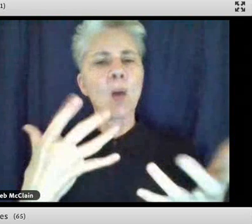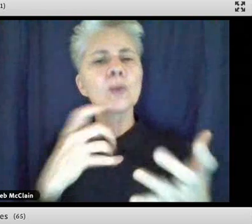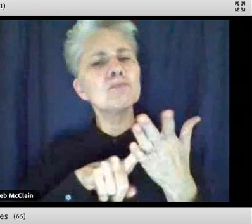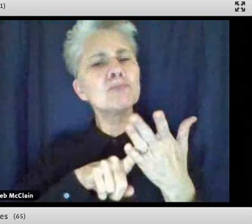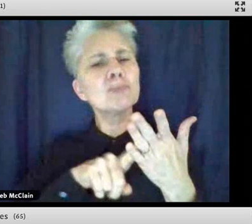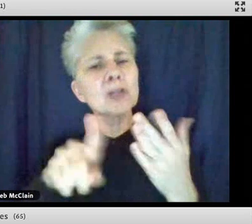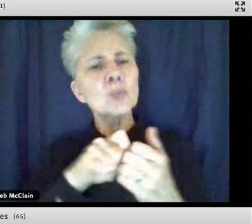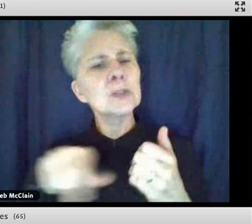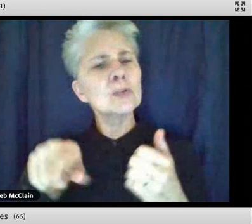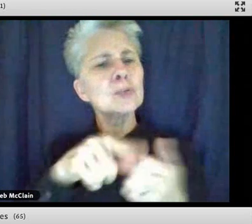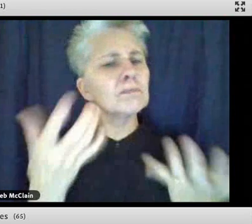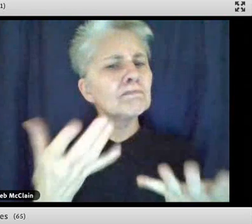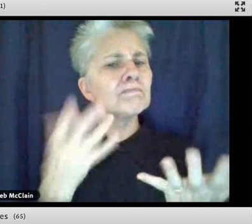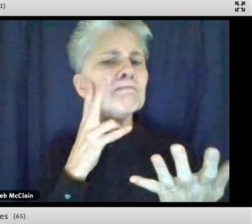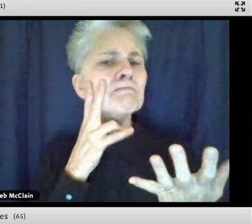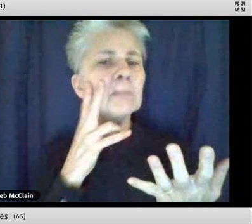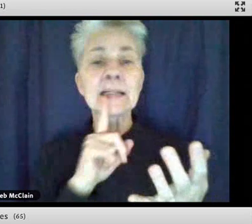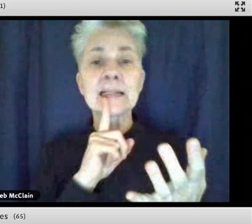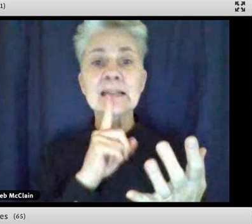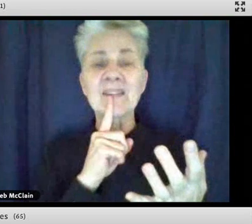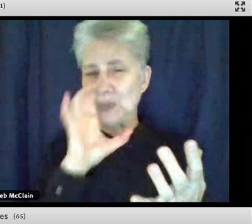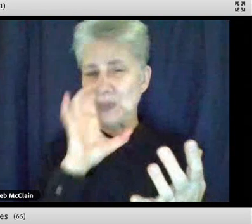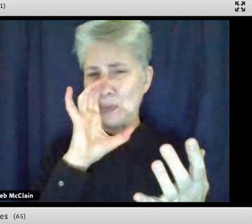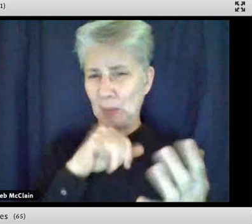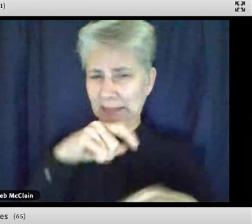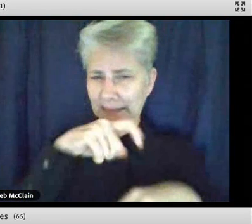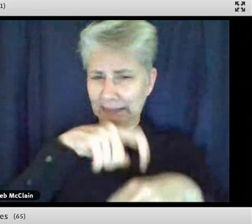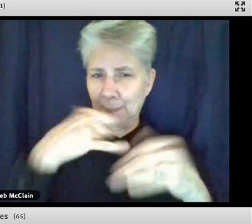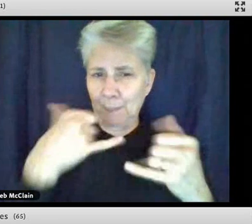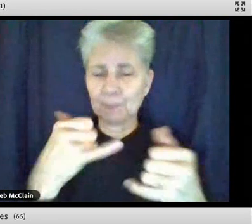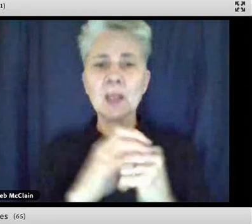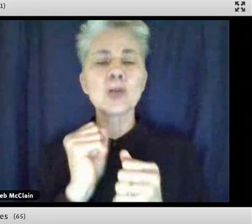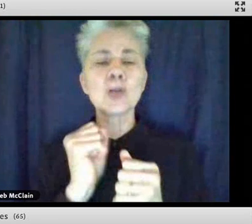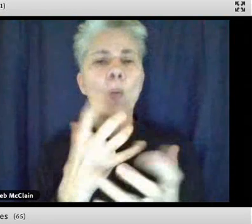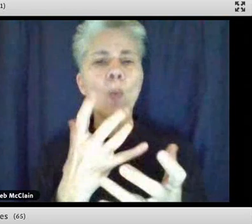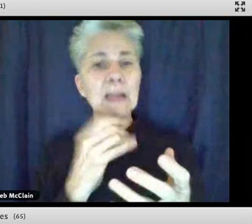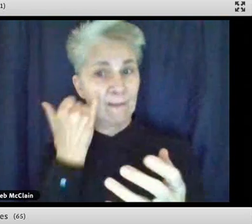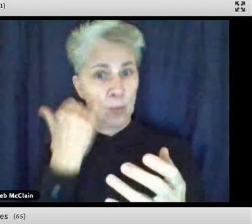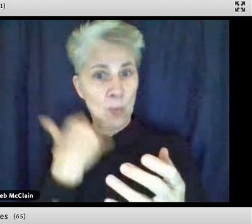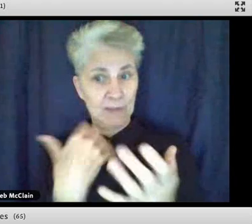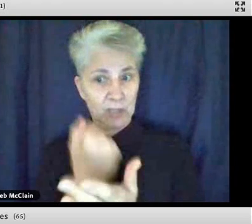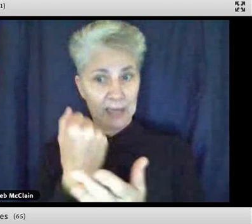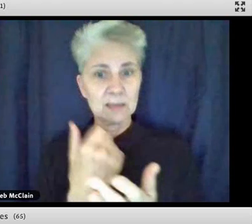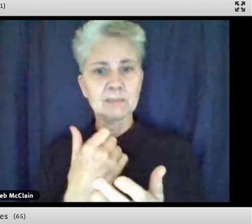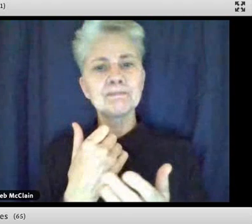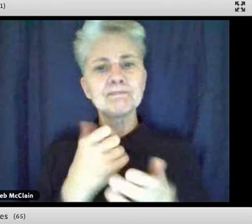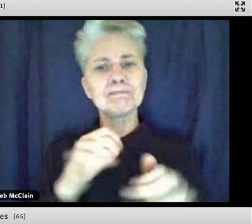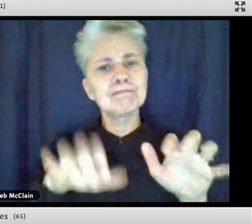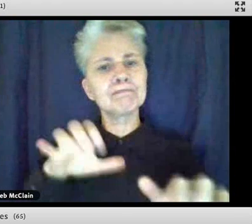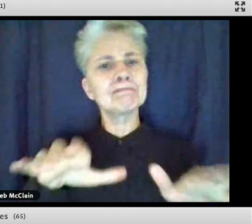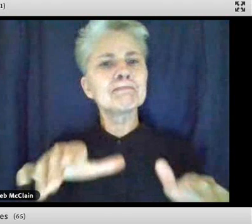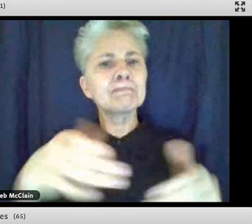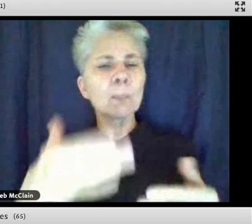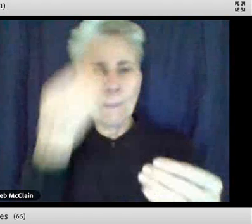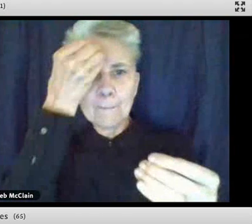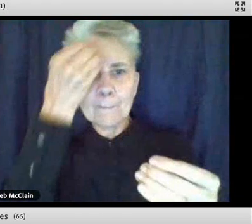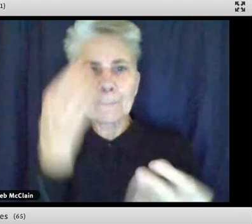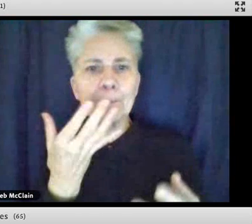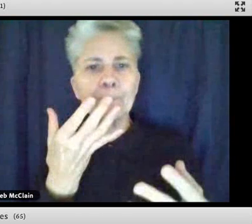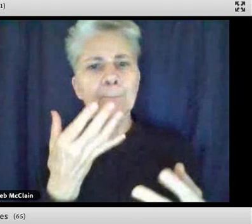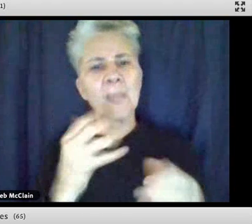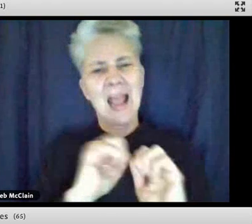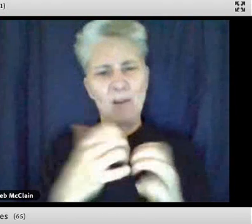check in with you. These are definitely strange times, and I just wanted to, if you have a chance, please in the chat box, just kind